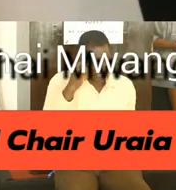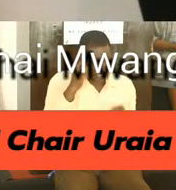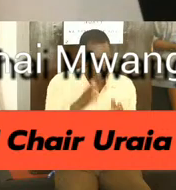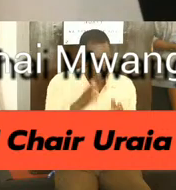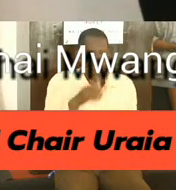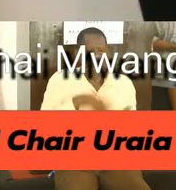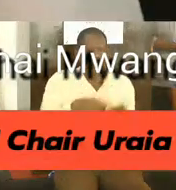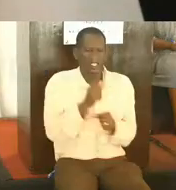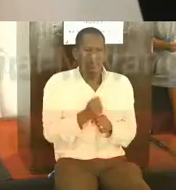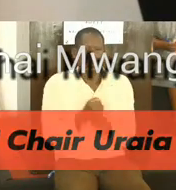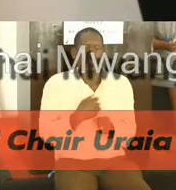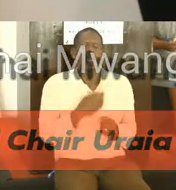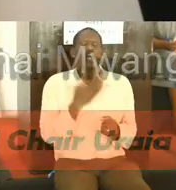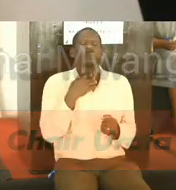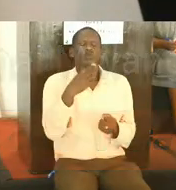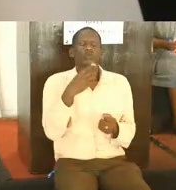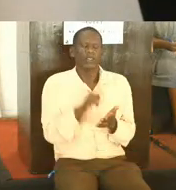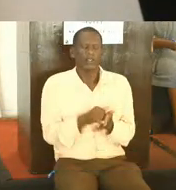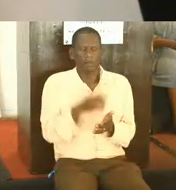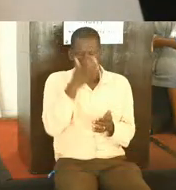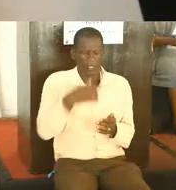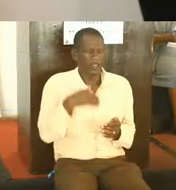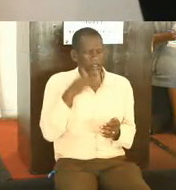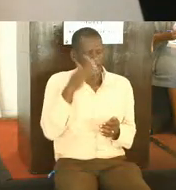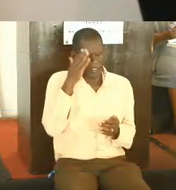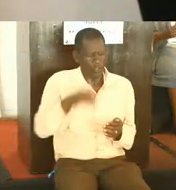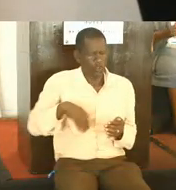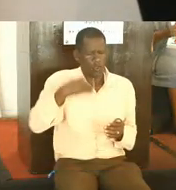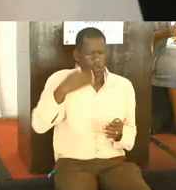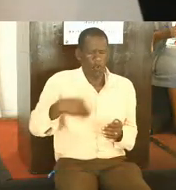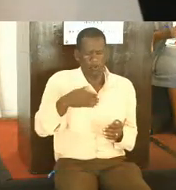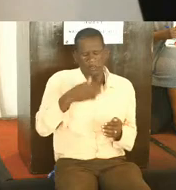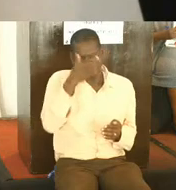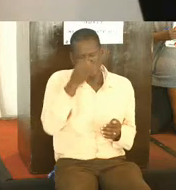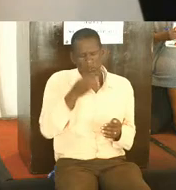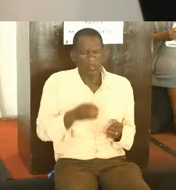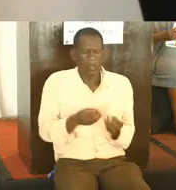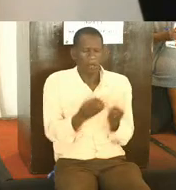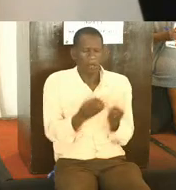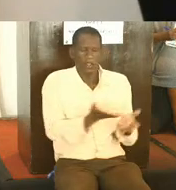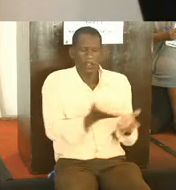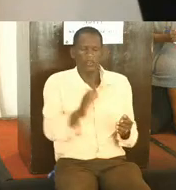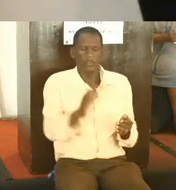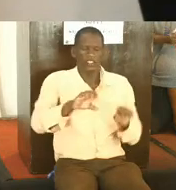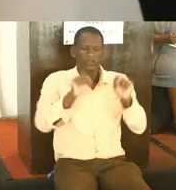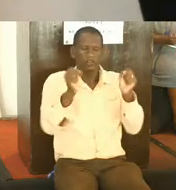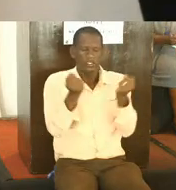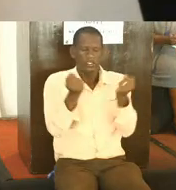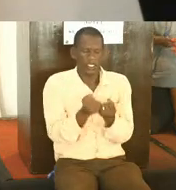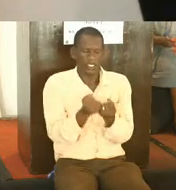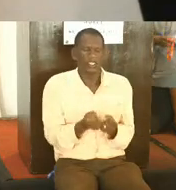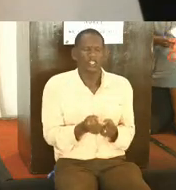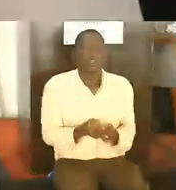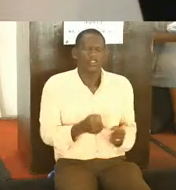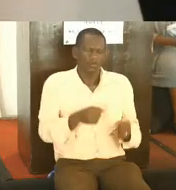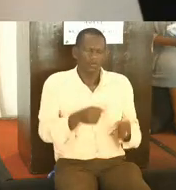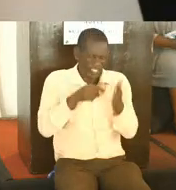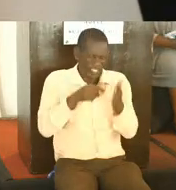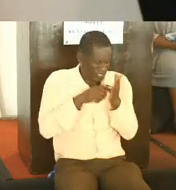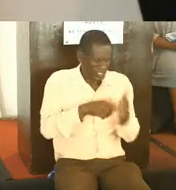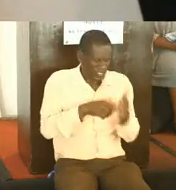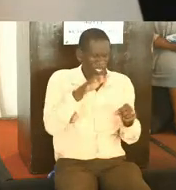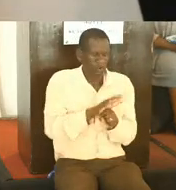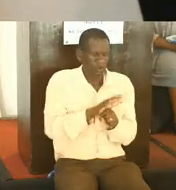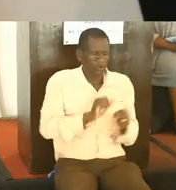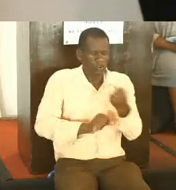do and I want to say that because I think often because we are most of you are civil society we put a lot of emphasis